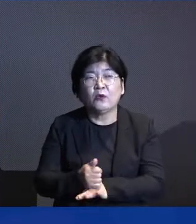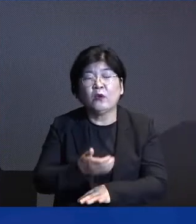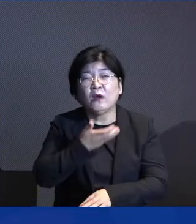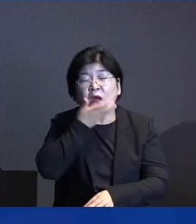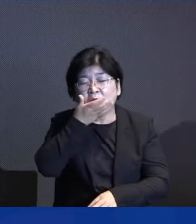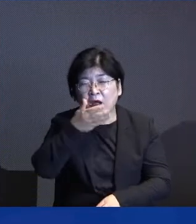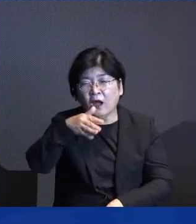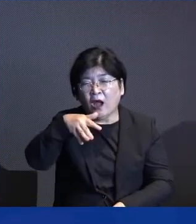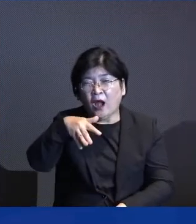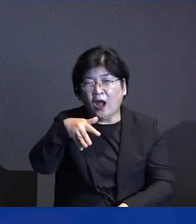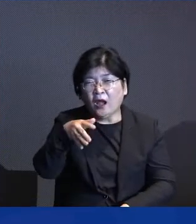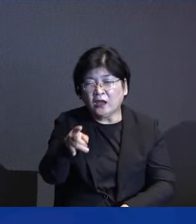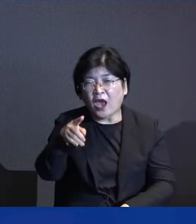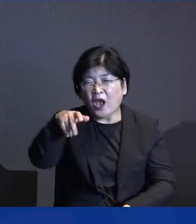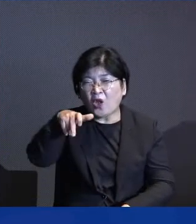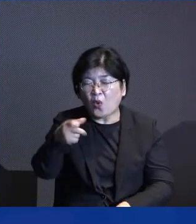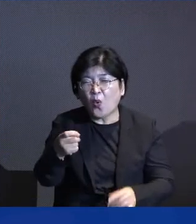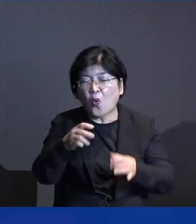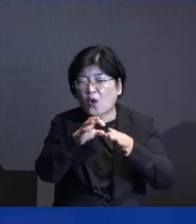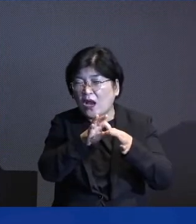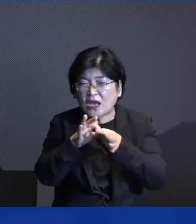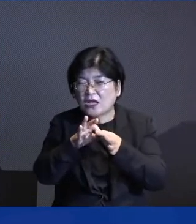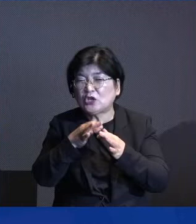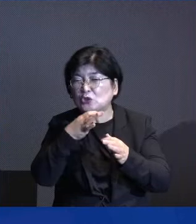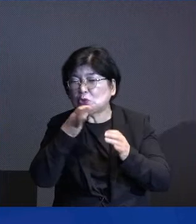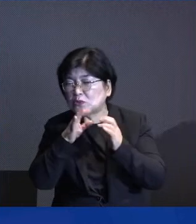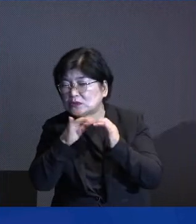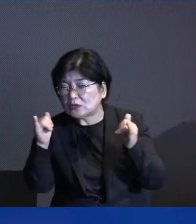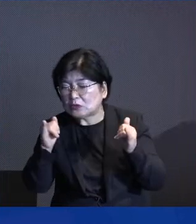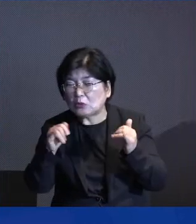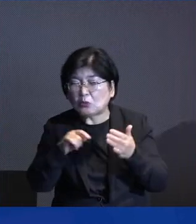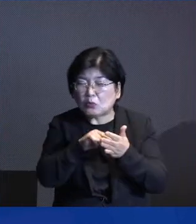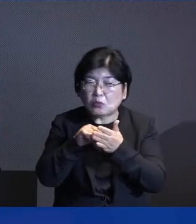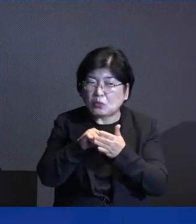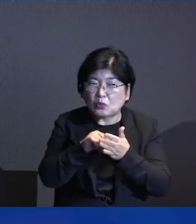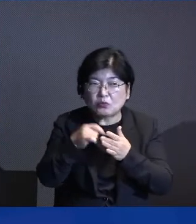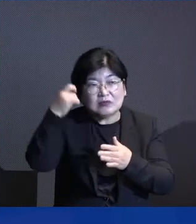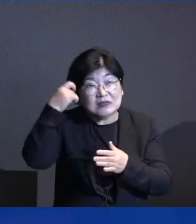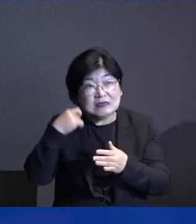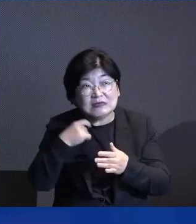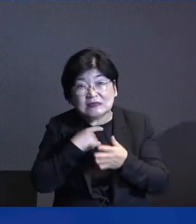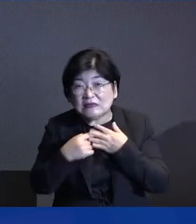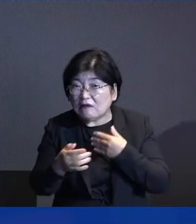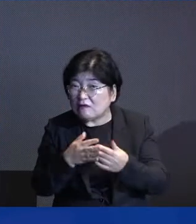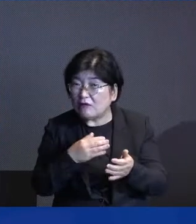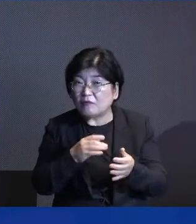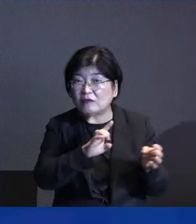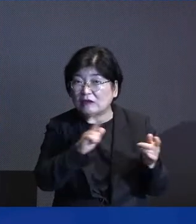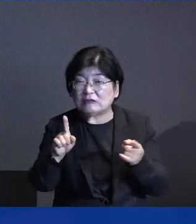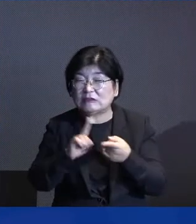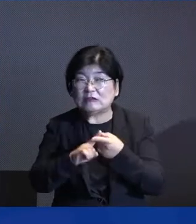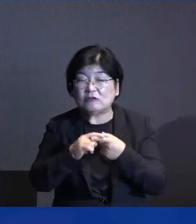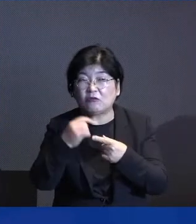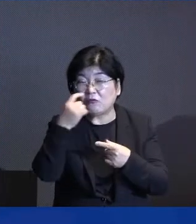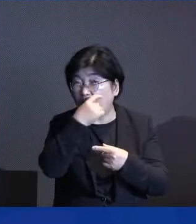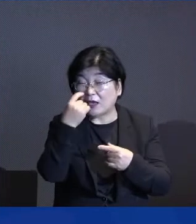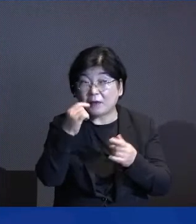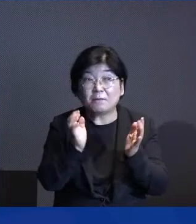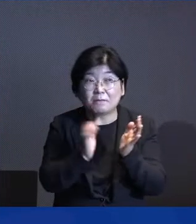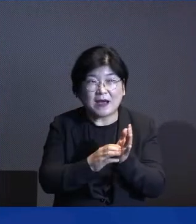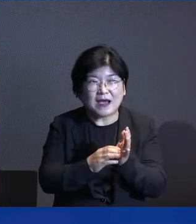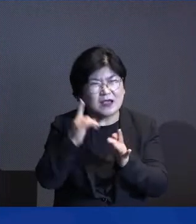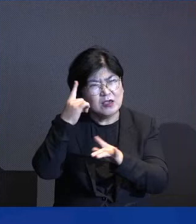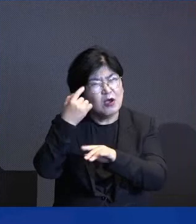examined how Czech older adults experience loneliness. And this study reinforced its